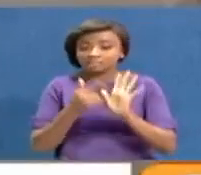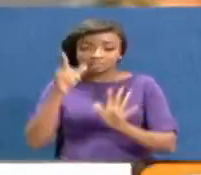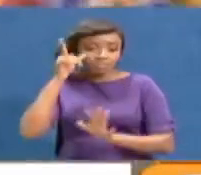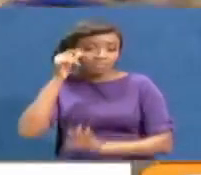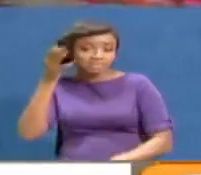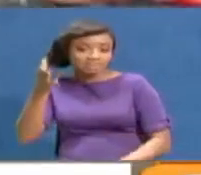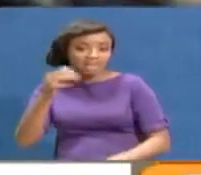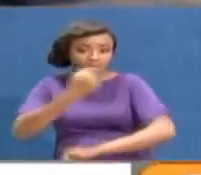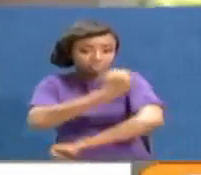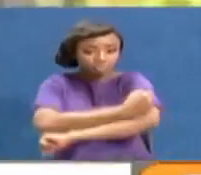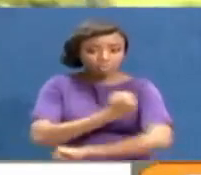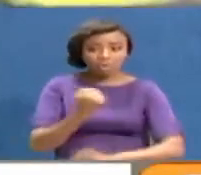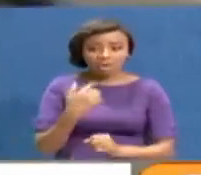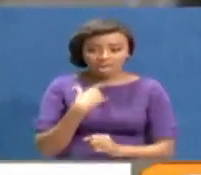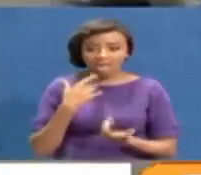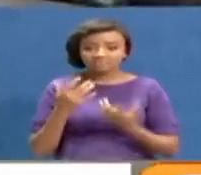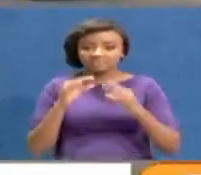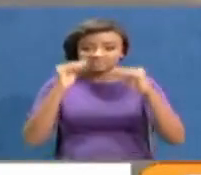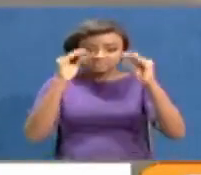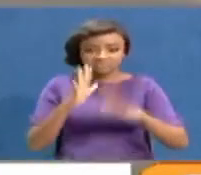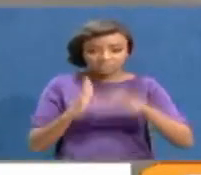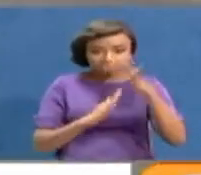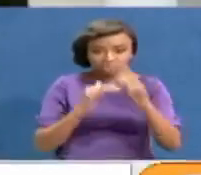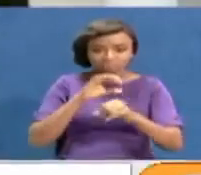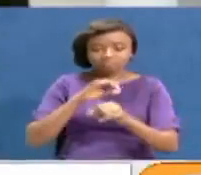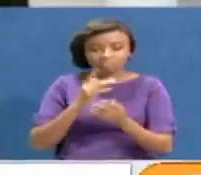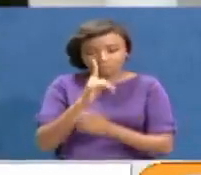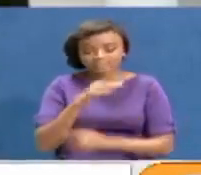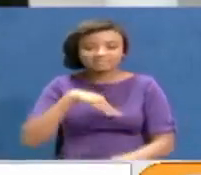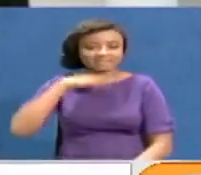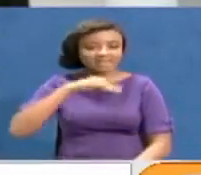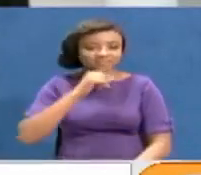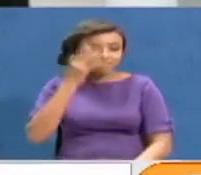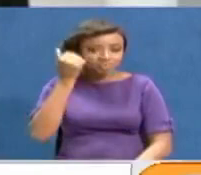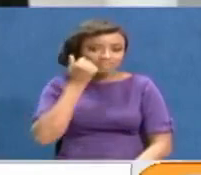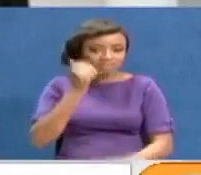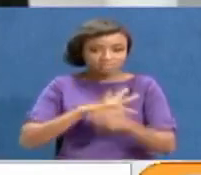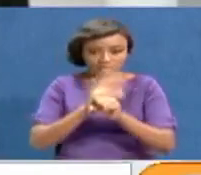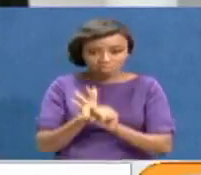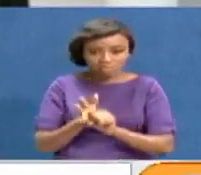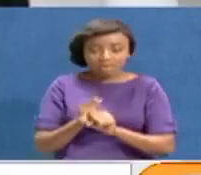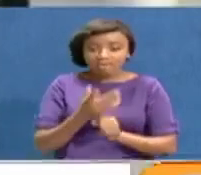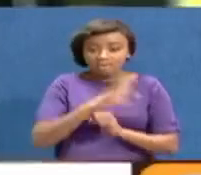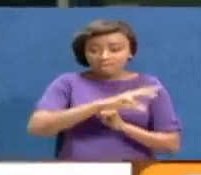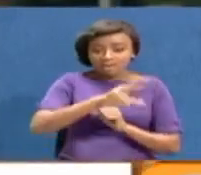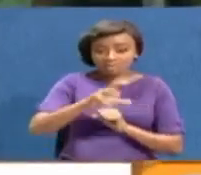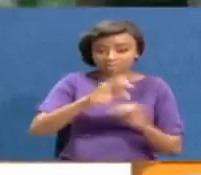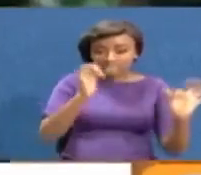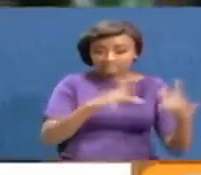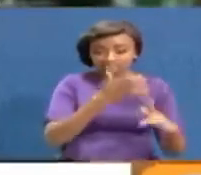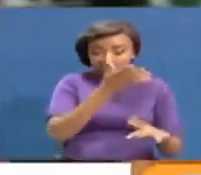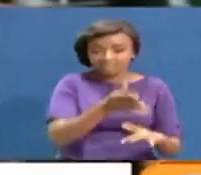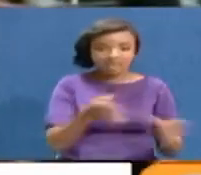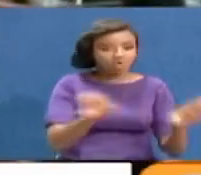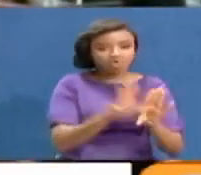have been recorded in schools, with the head teacher succumbing to the virus. The county assembly has been closed for 2 weeks after three members